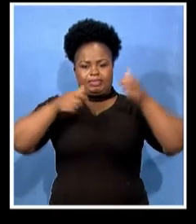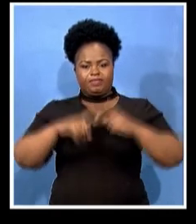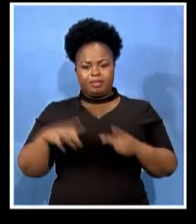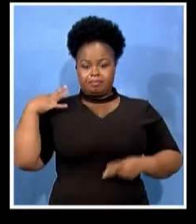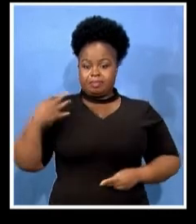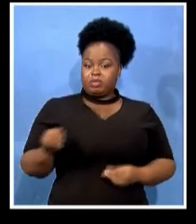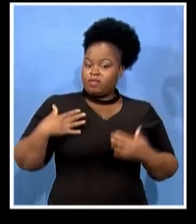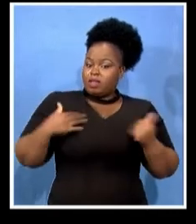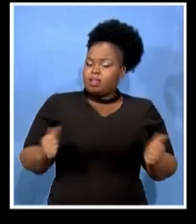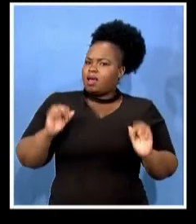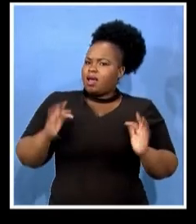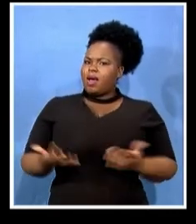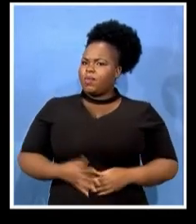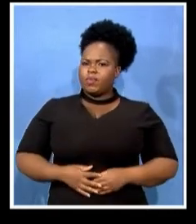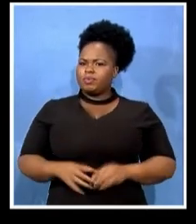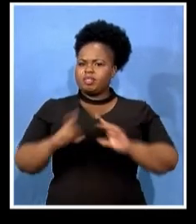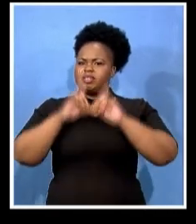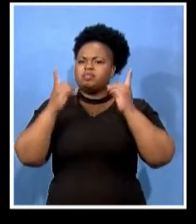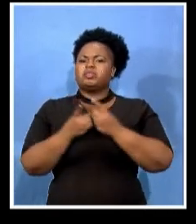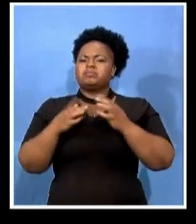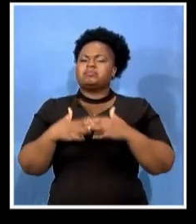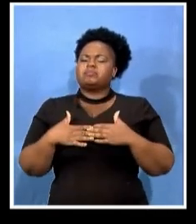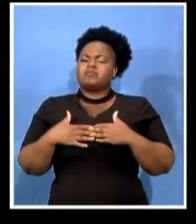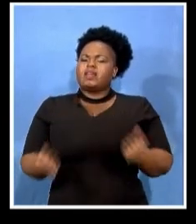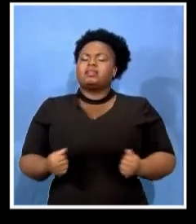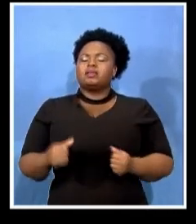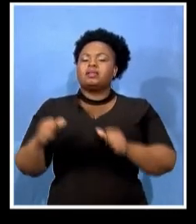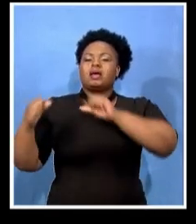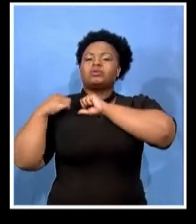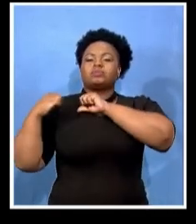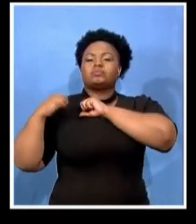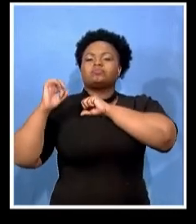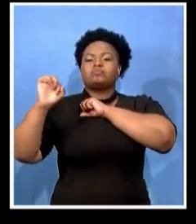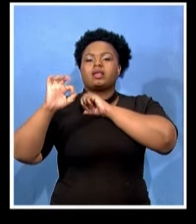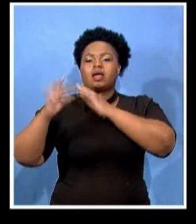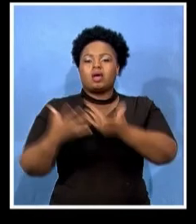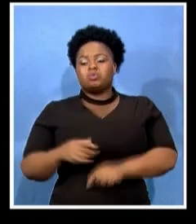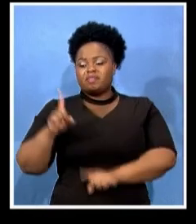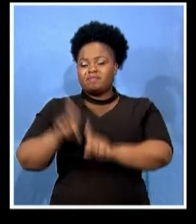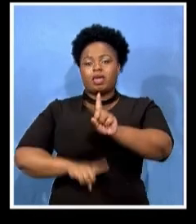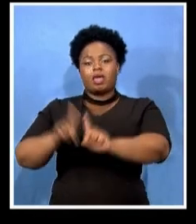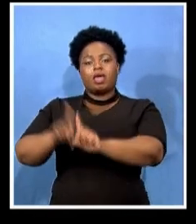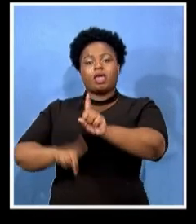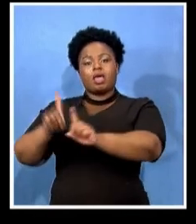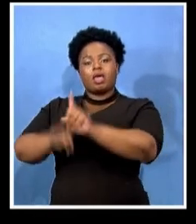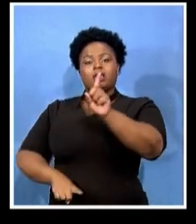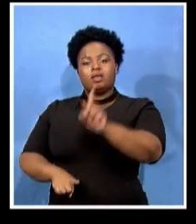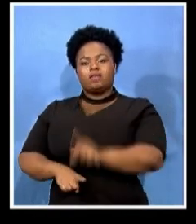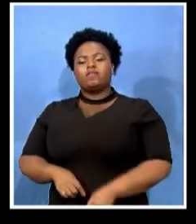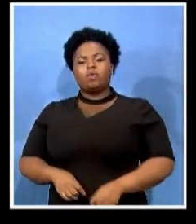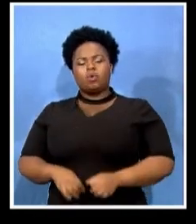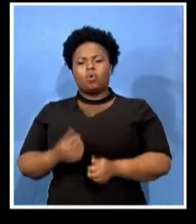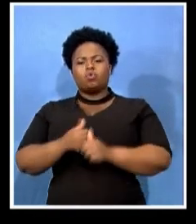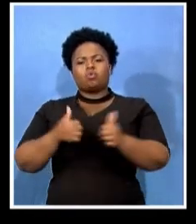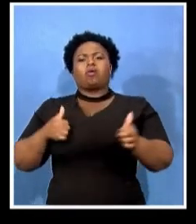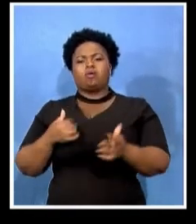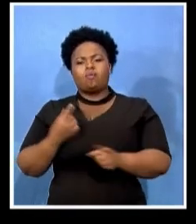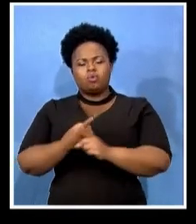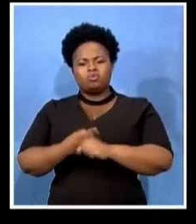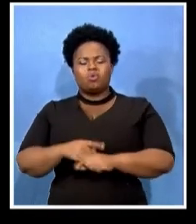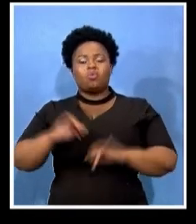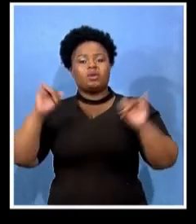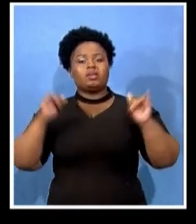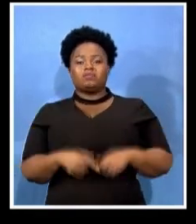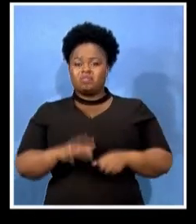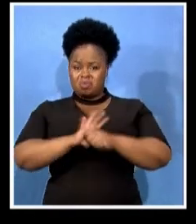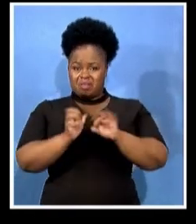take accountability for their failures and regression, especially in relation to the pandemic, because now we are sitting as a country not